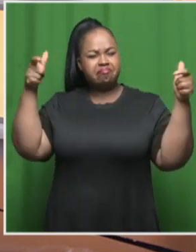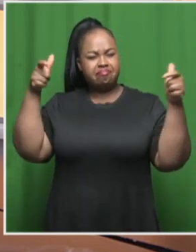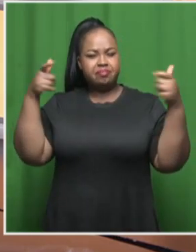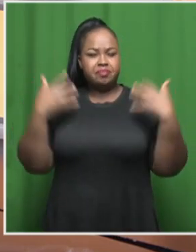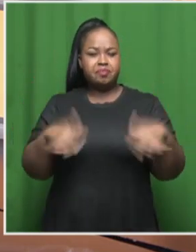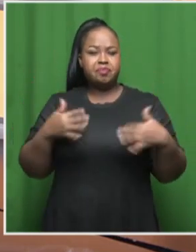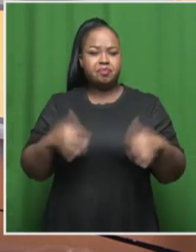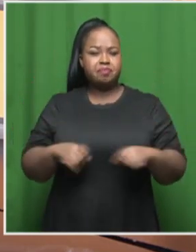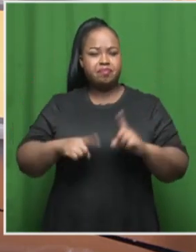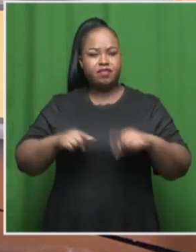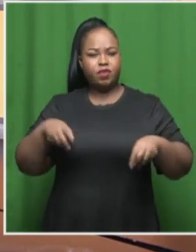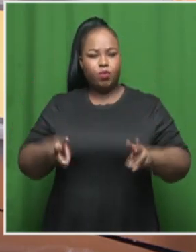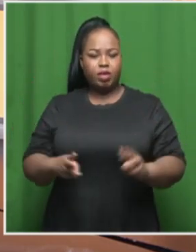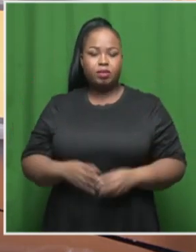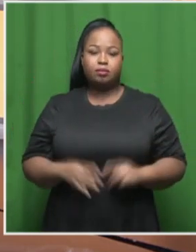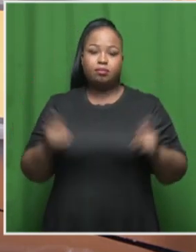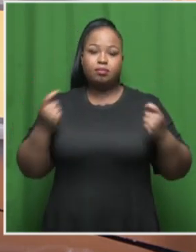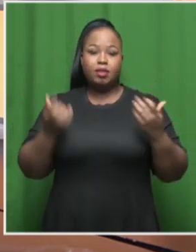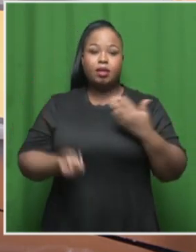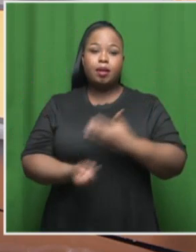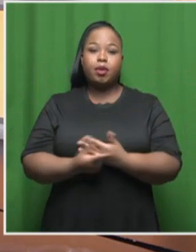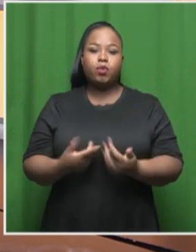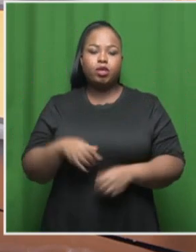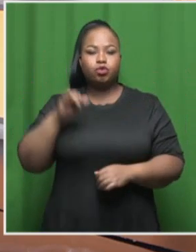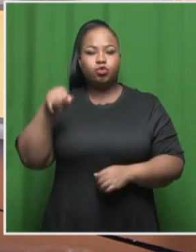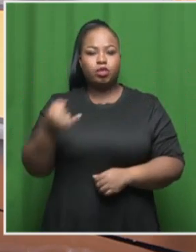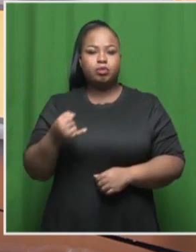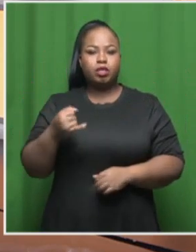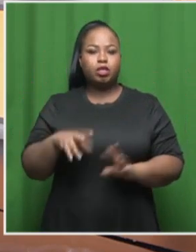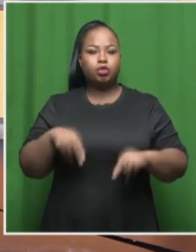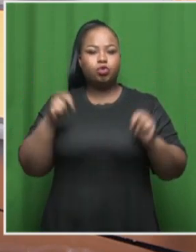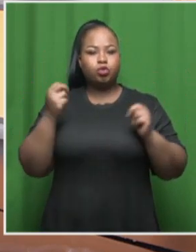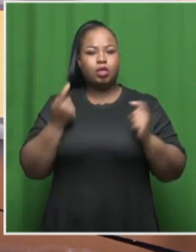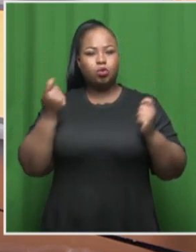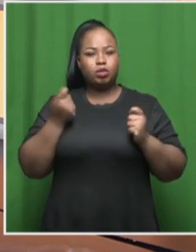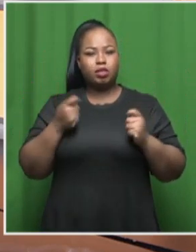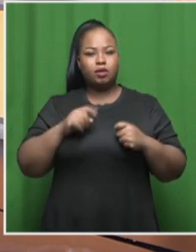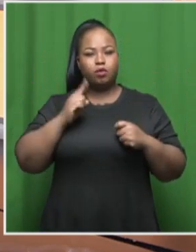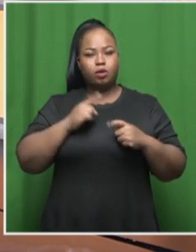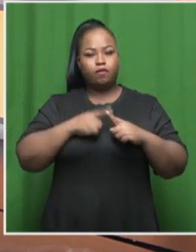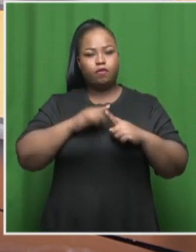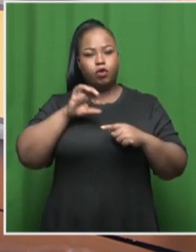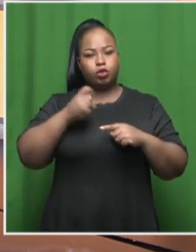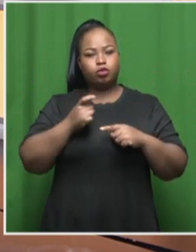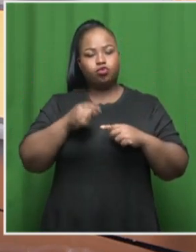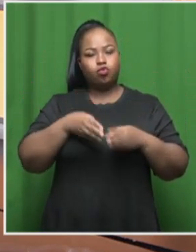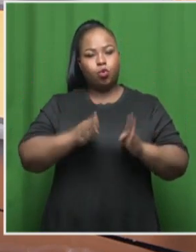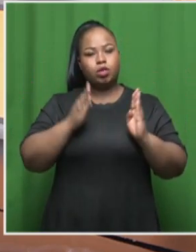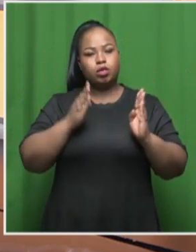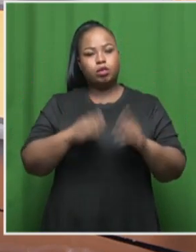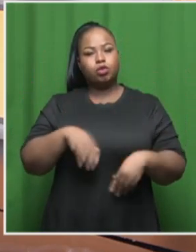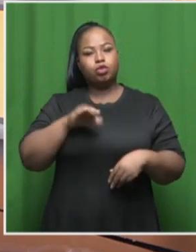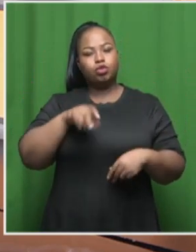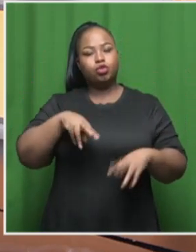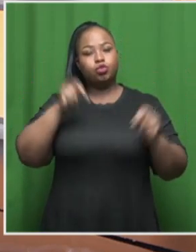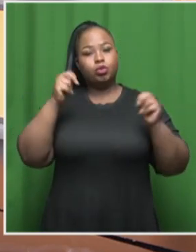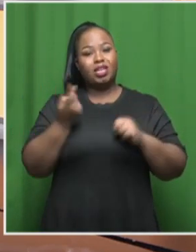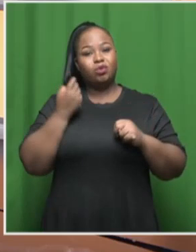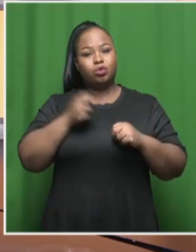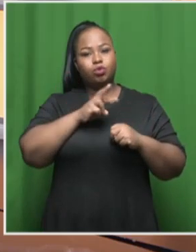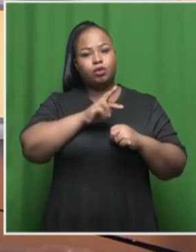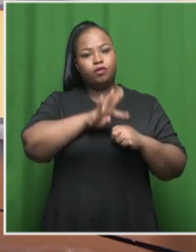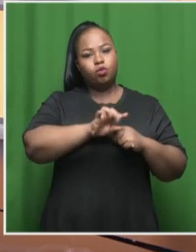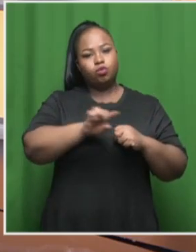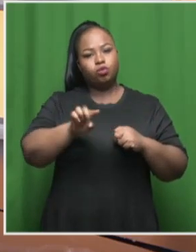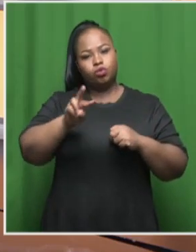of styles. This event will be held in Johannesburg at the First Fox Road in Newtown from the 24th to the 26th